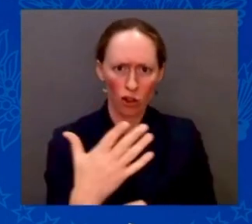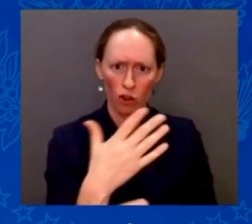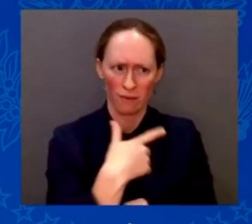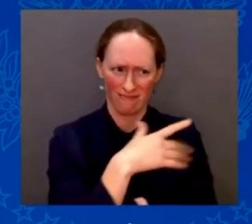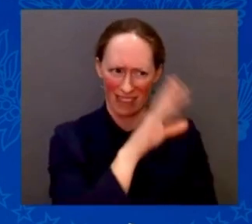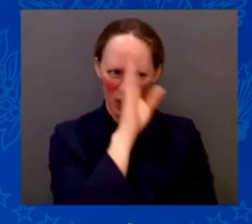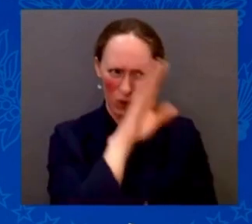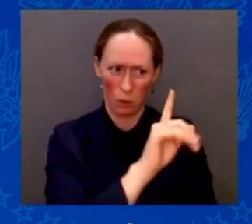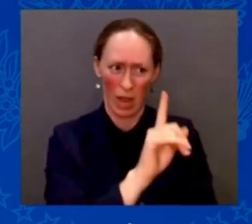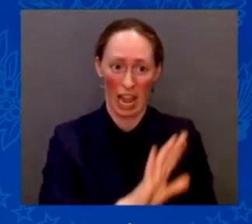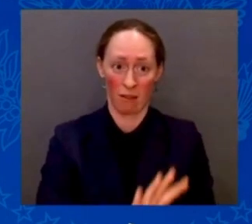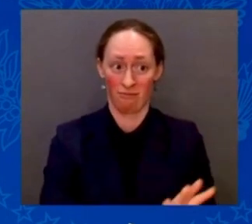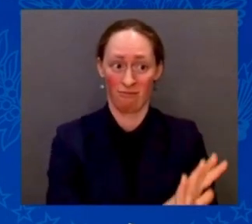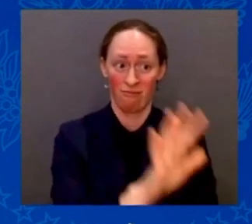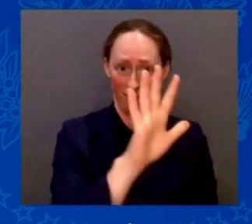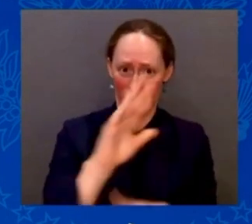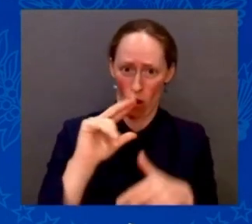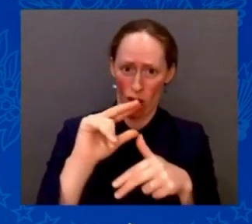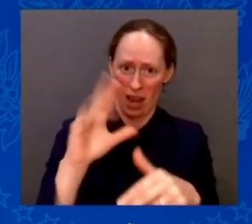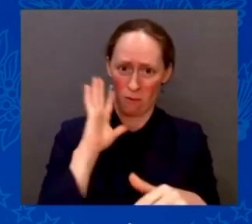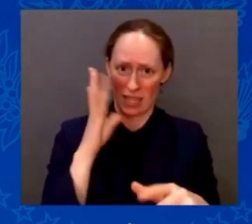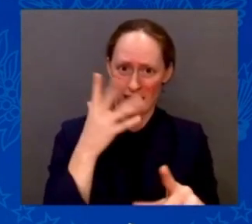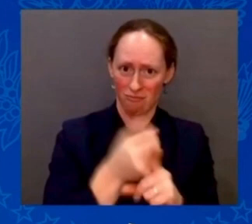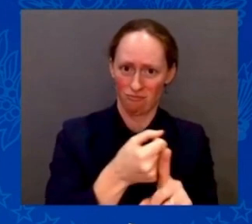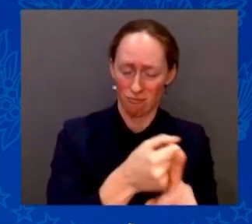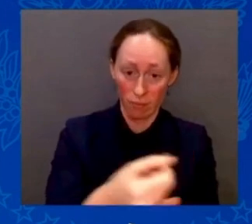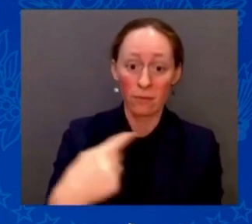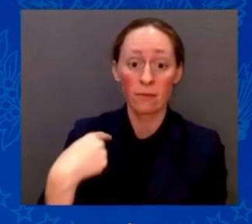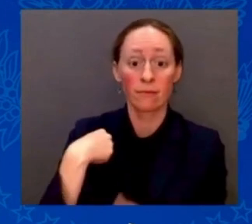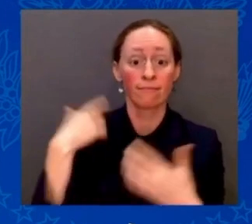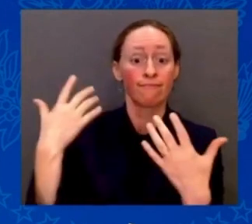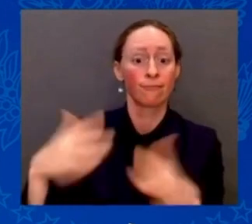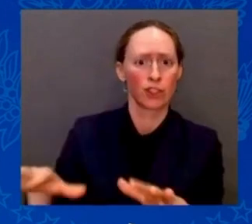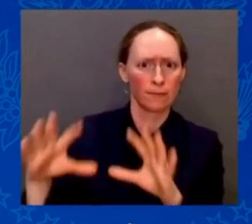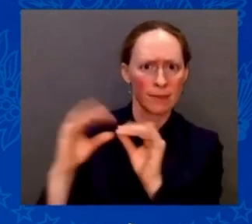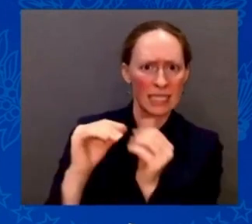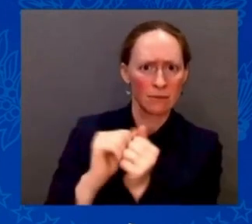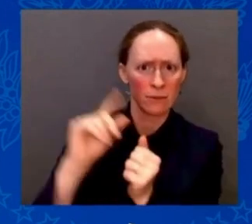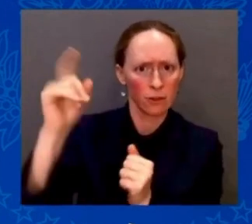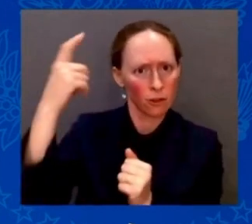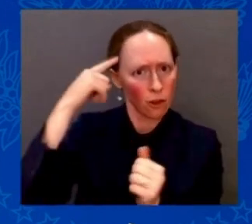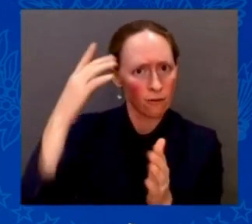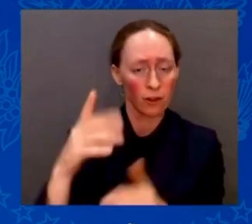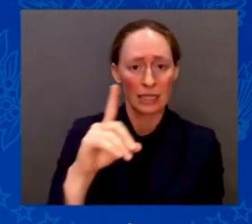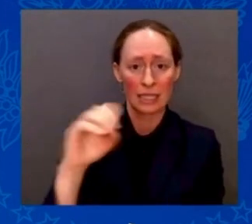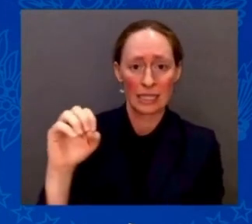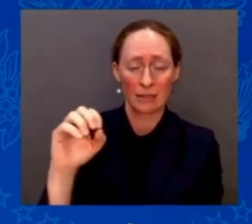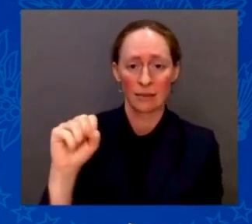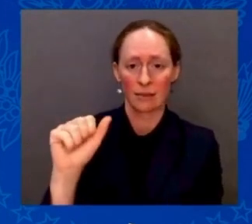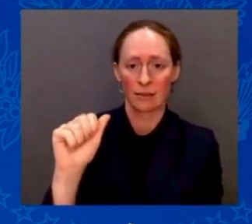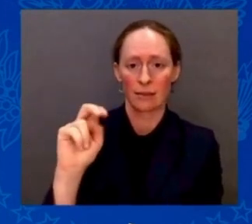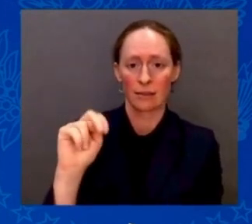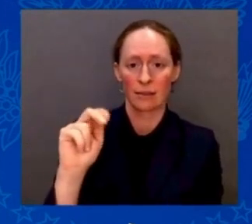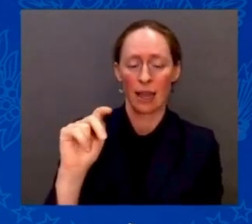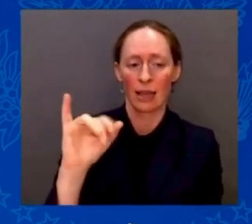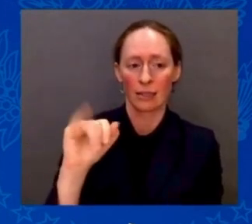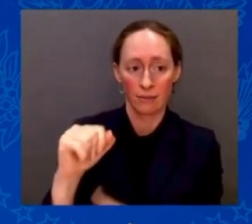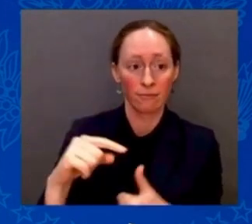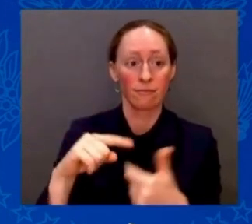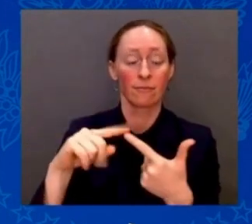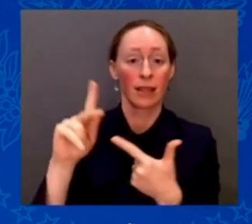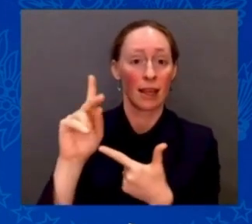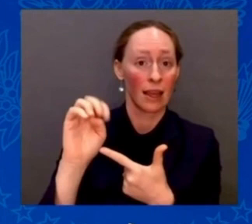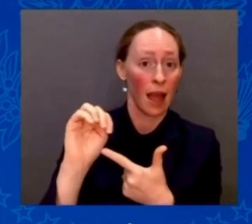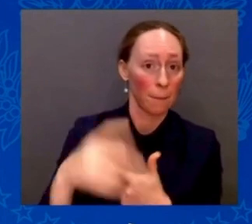times, Governor Kemp, Governor McMasters, Governor Cooper, about the impacts of the storm and that made